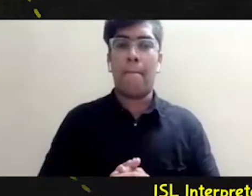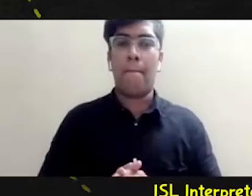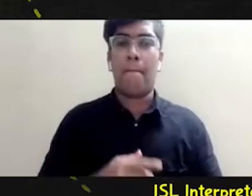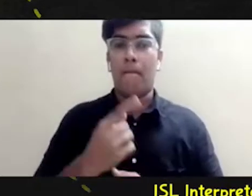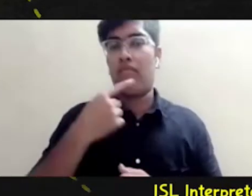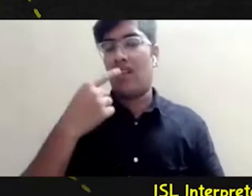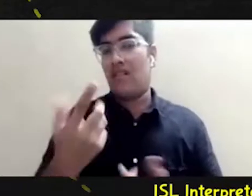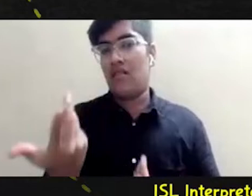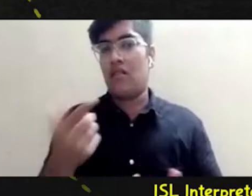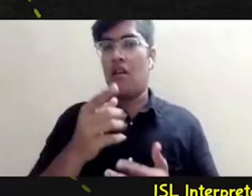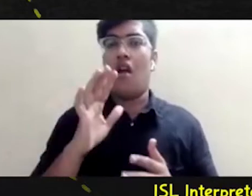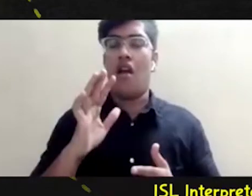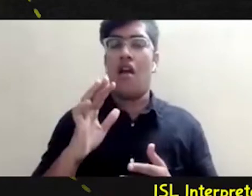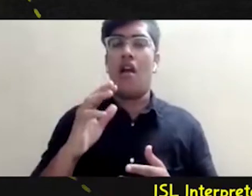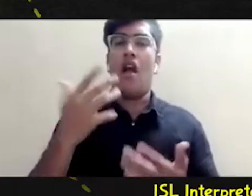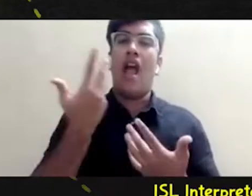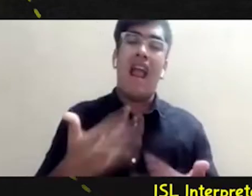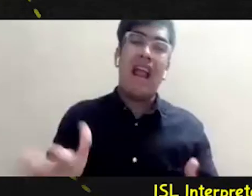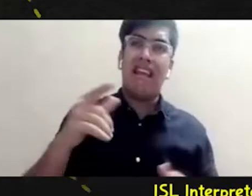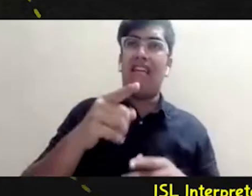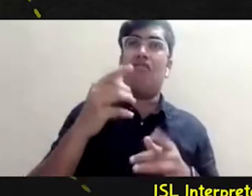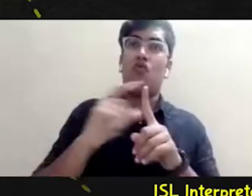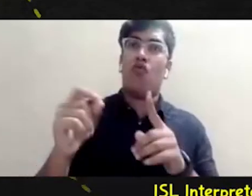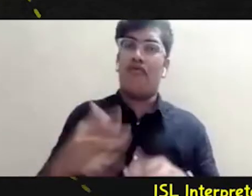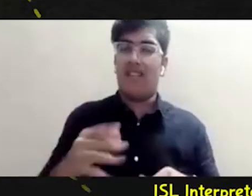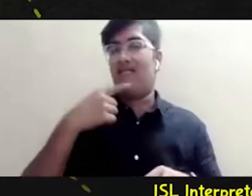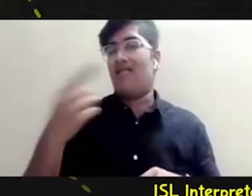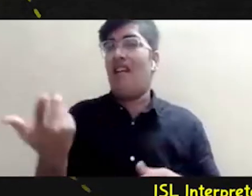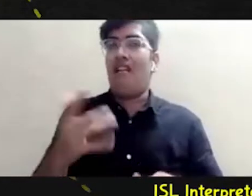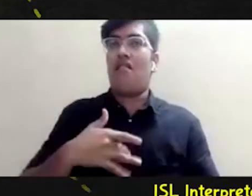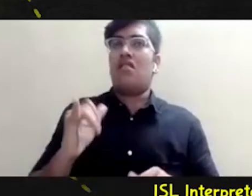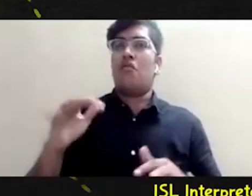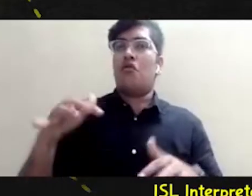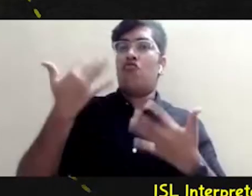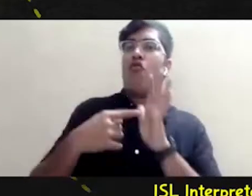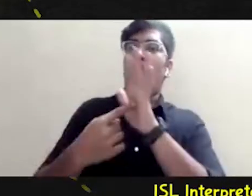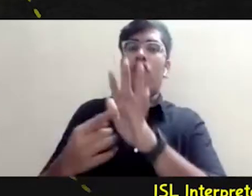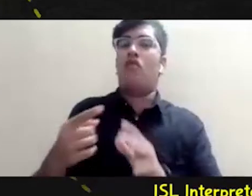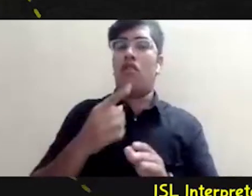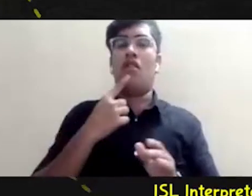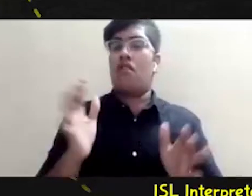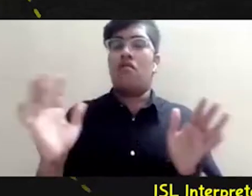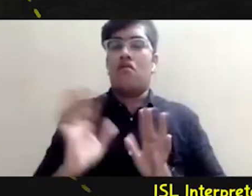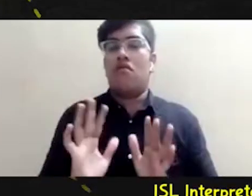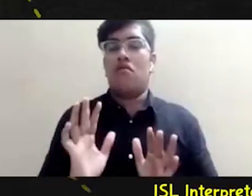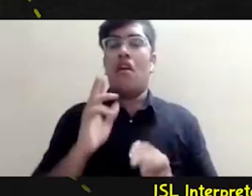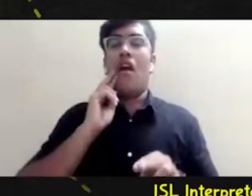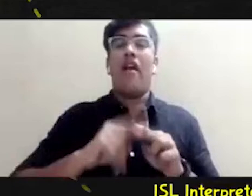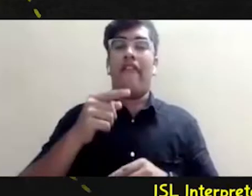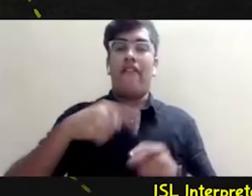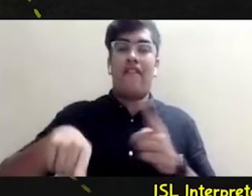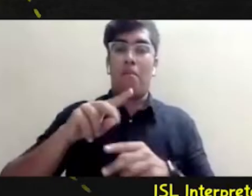to say we've brought in any accountability. I think any project like this is going to take decades to get any form of